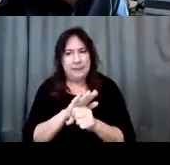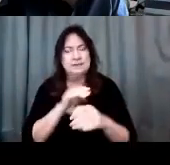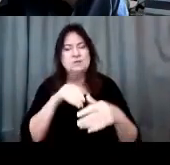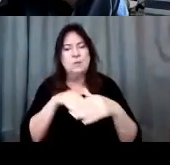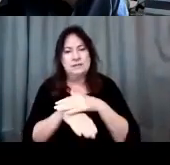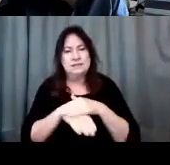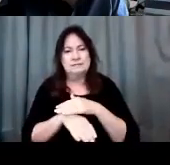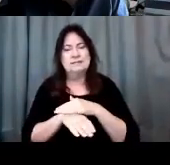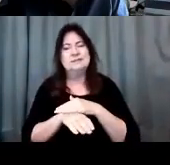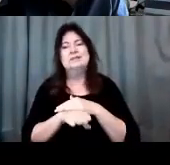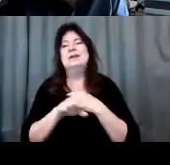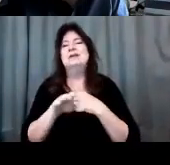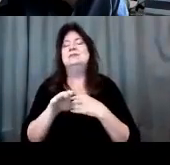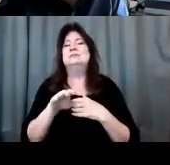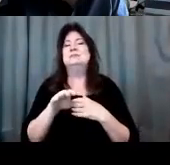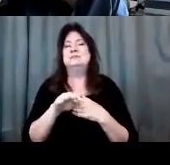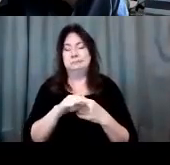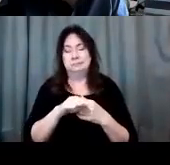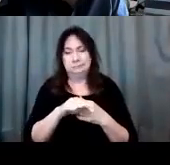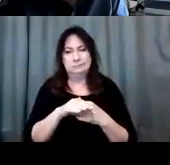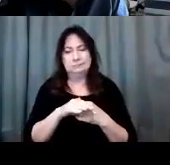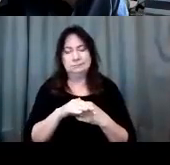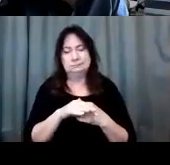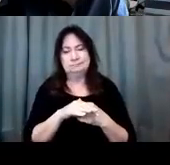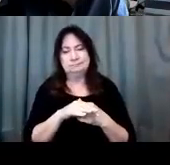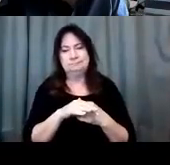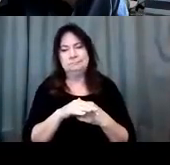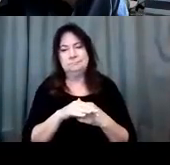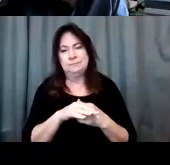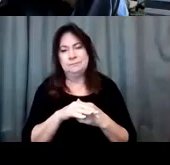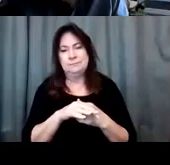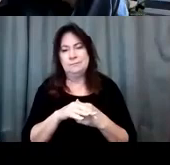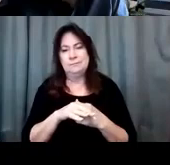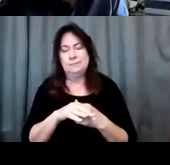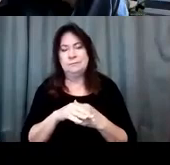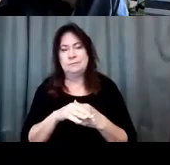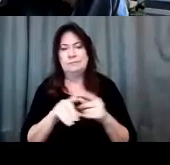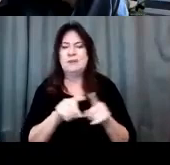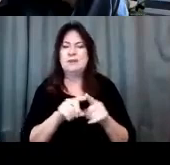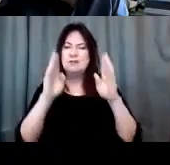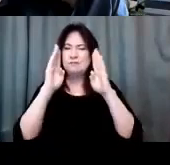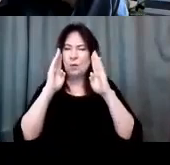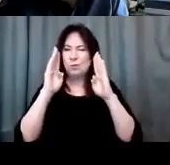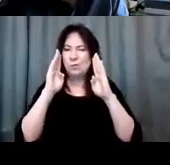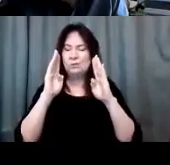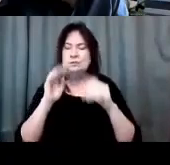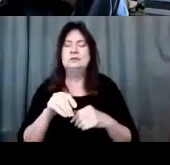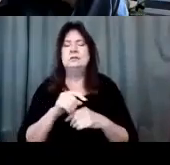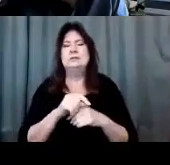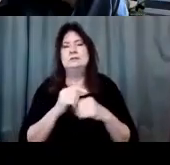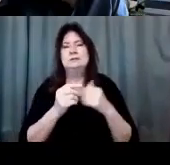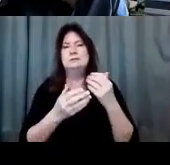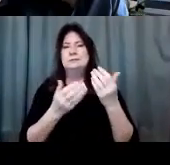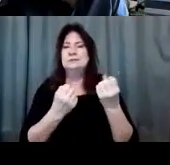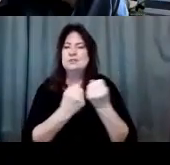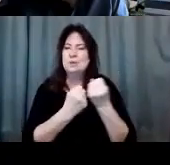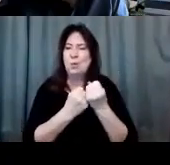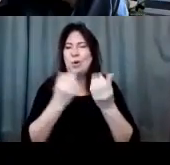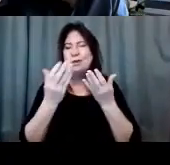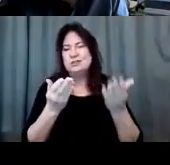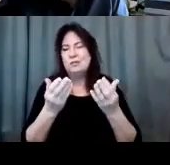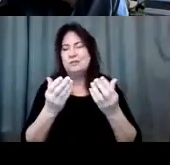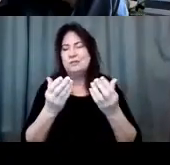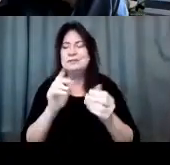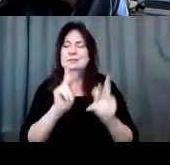accessibility and access with attention to the kinds of supports and services persons with